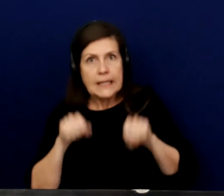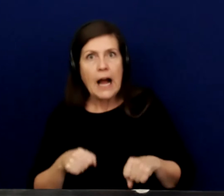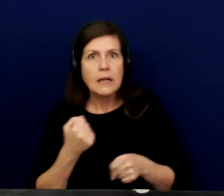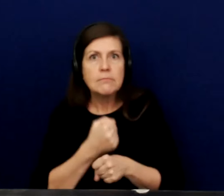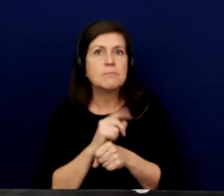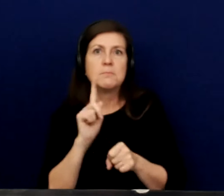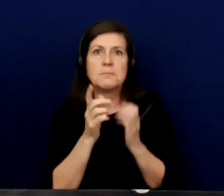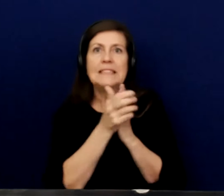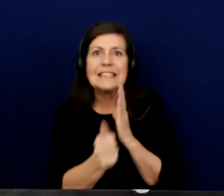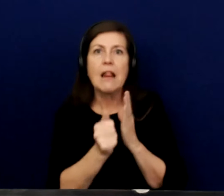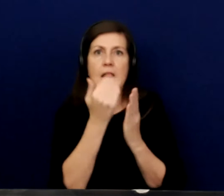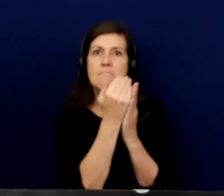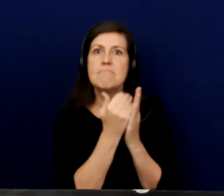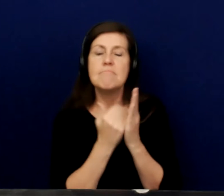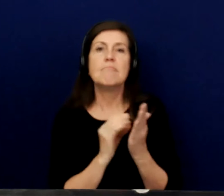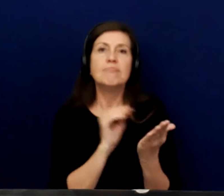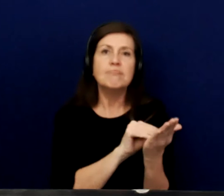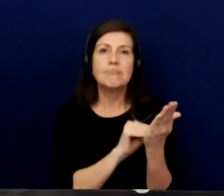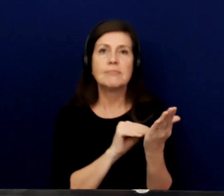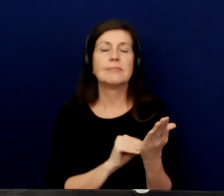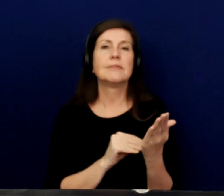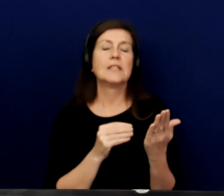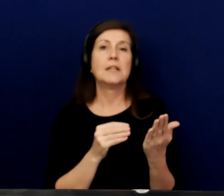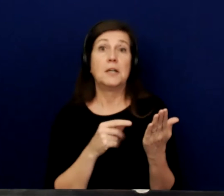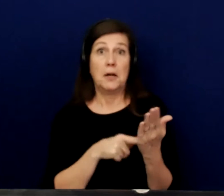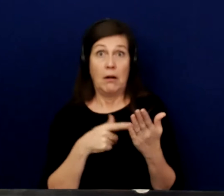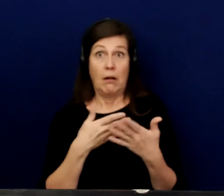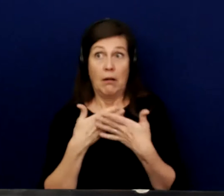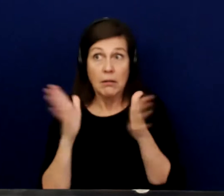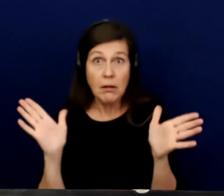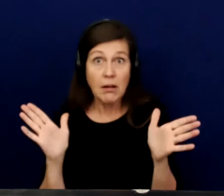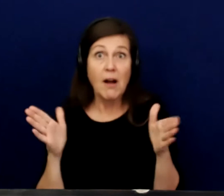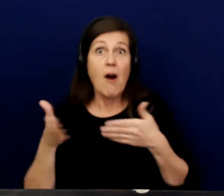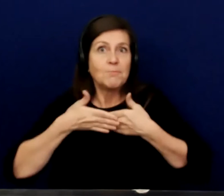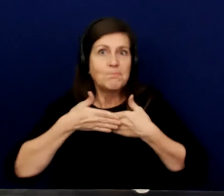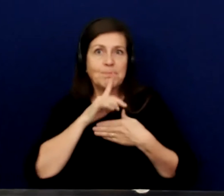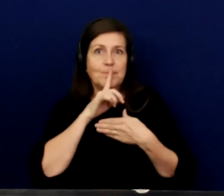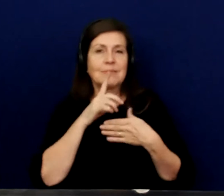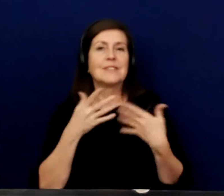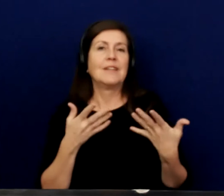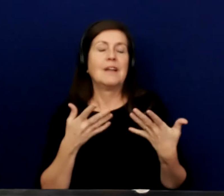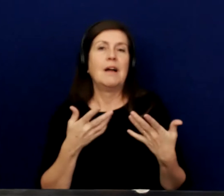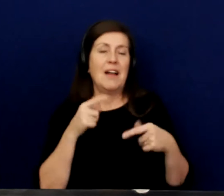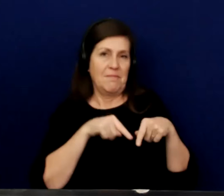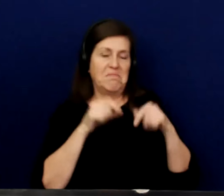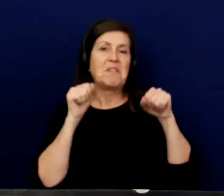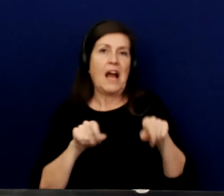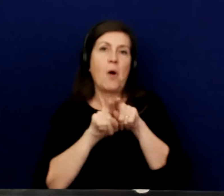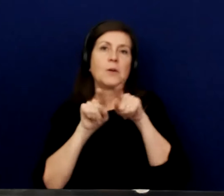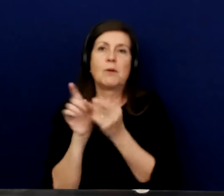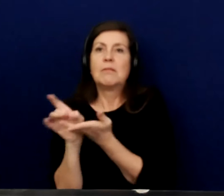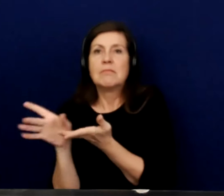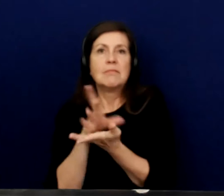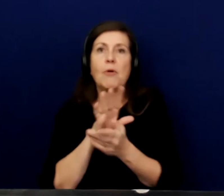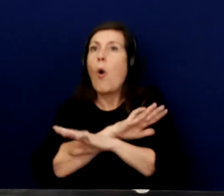for organizations to find people here that they want to involve. But then, yet again, you don't involve everyone. It's just the people who really